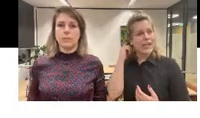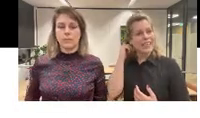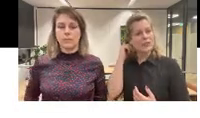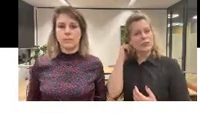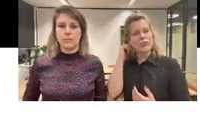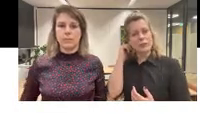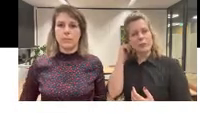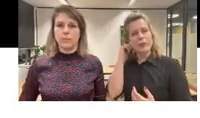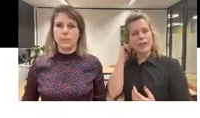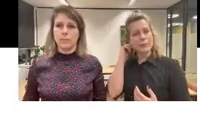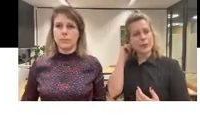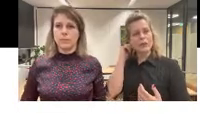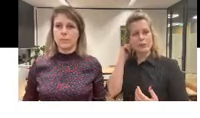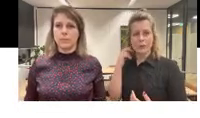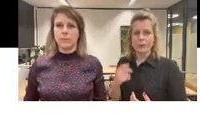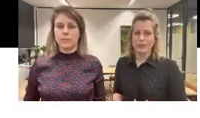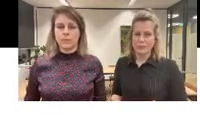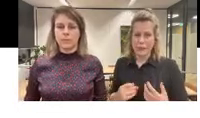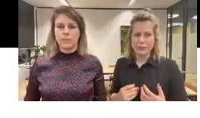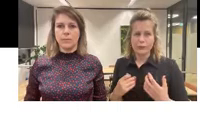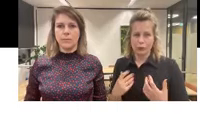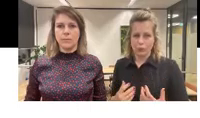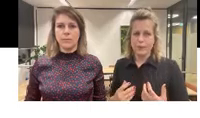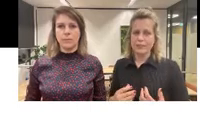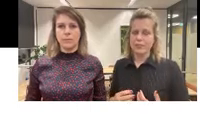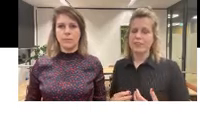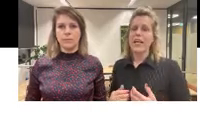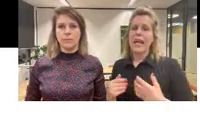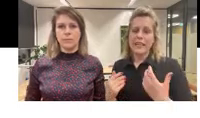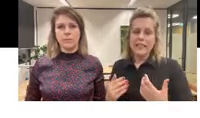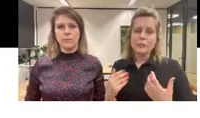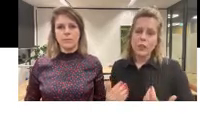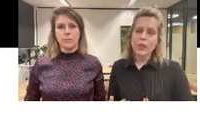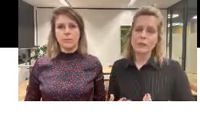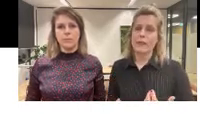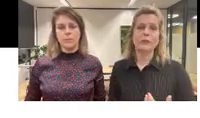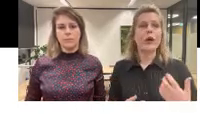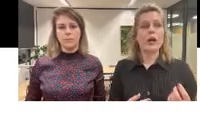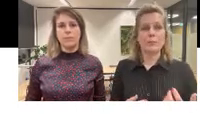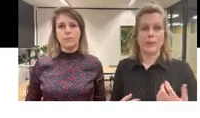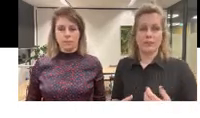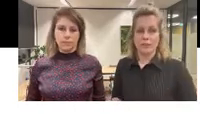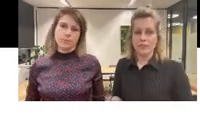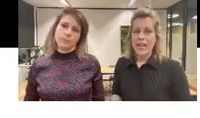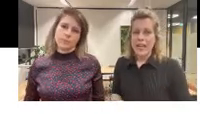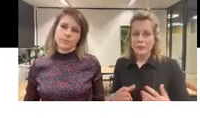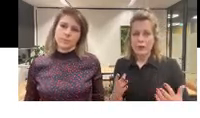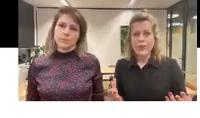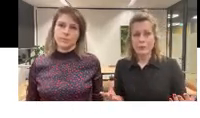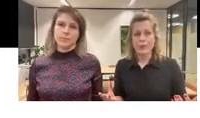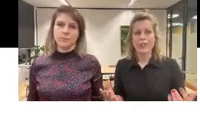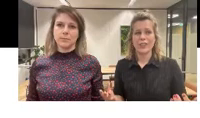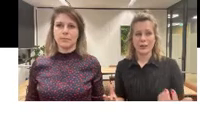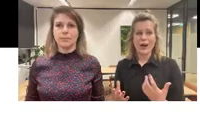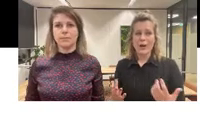mechanisms, it is conceivable that prolonged exposure is better for some patients and EMDR is better for other patients. As far